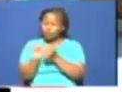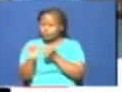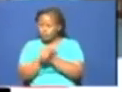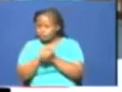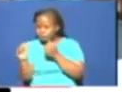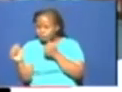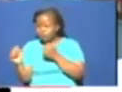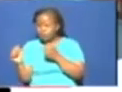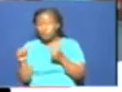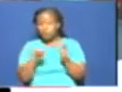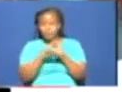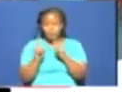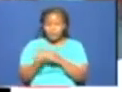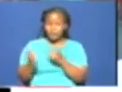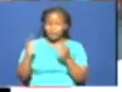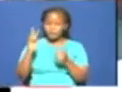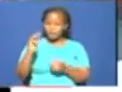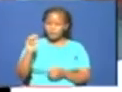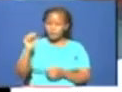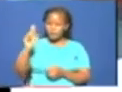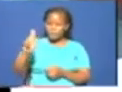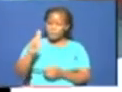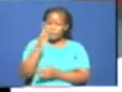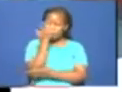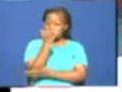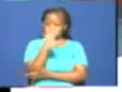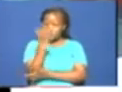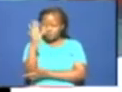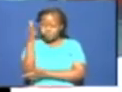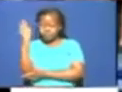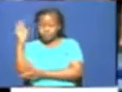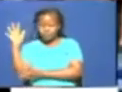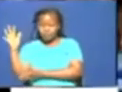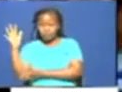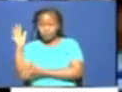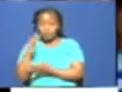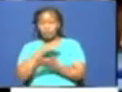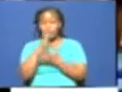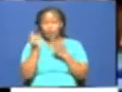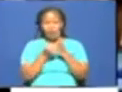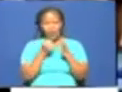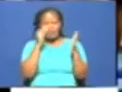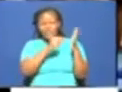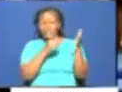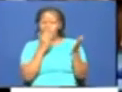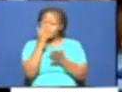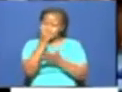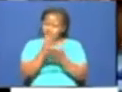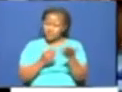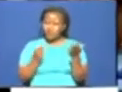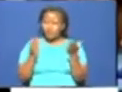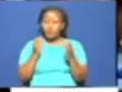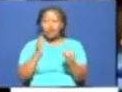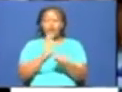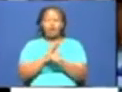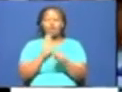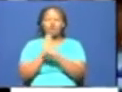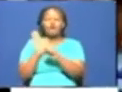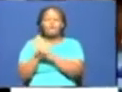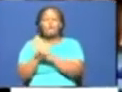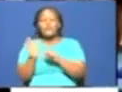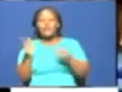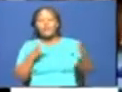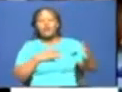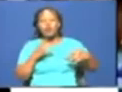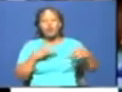and the Mau forests. These are just some of the concerns that